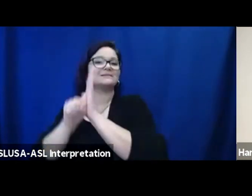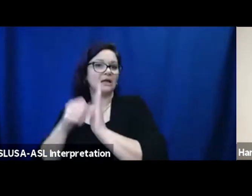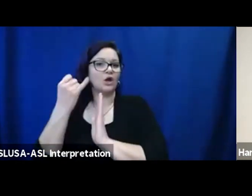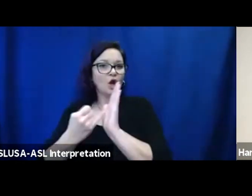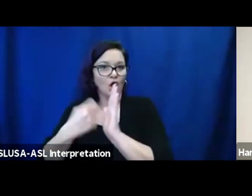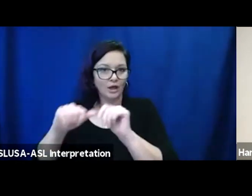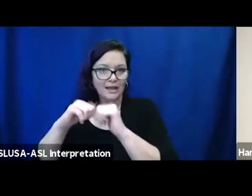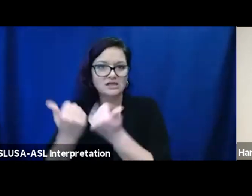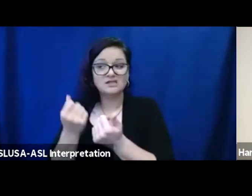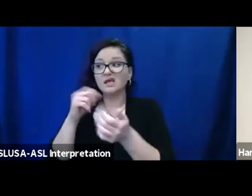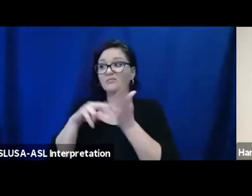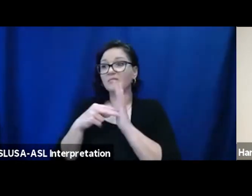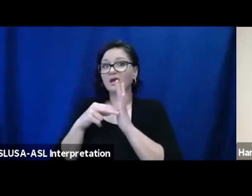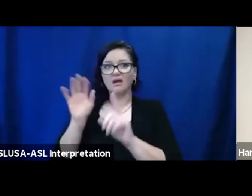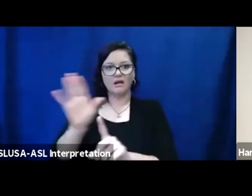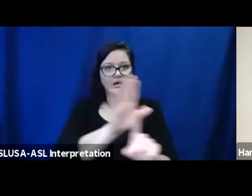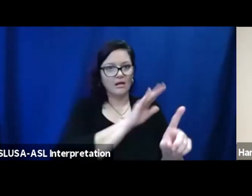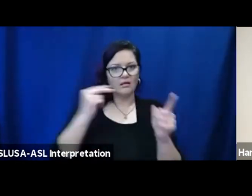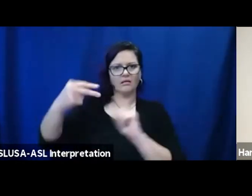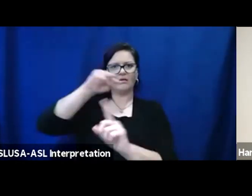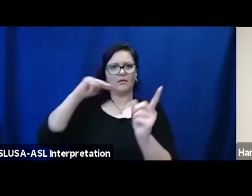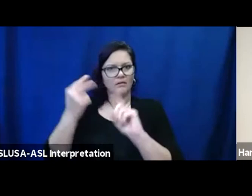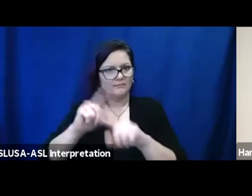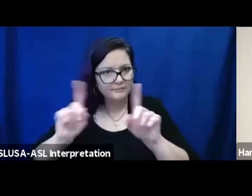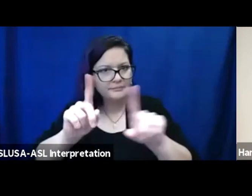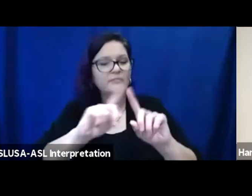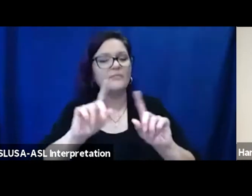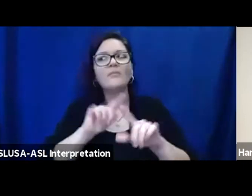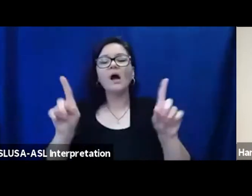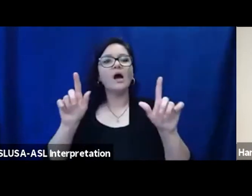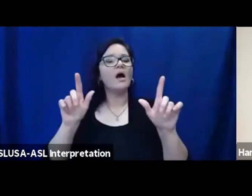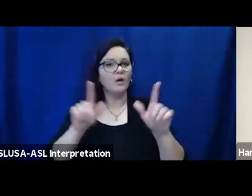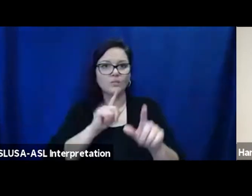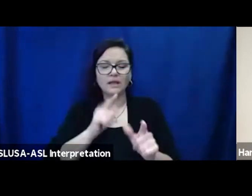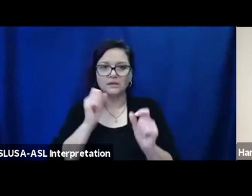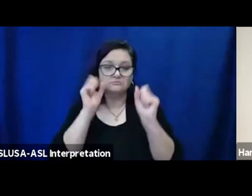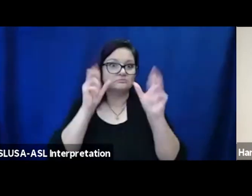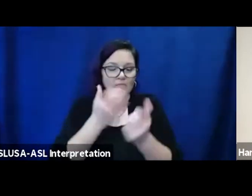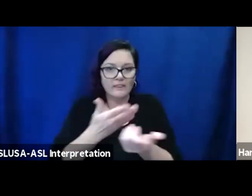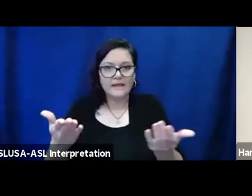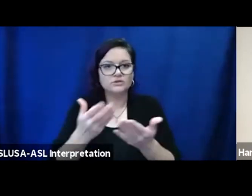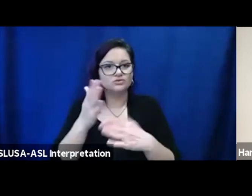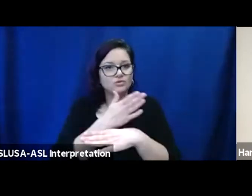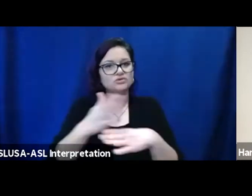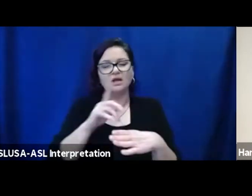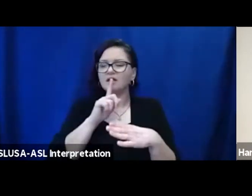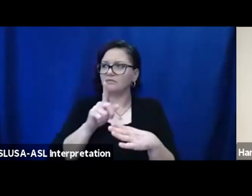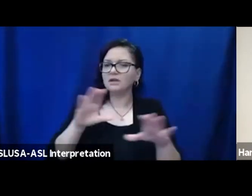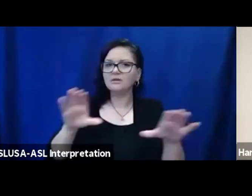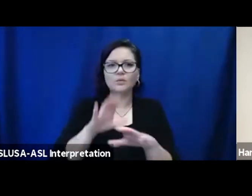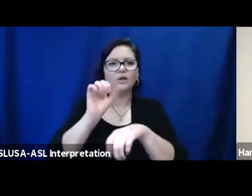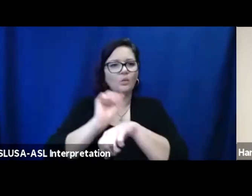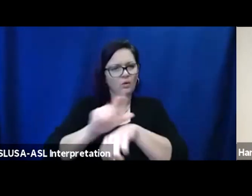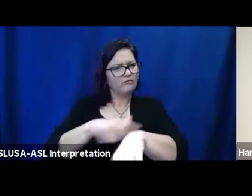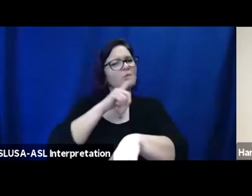different perspectives, but all have really incredible things to share and have been doing this work for a long time. So